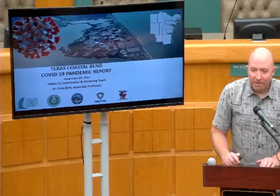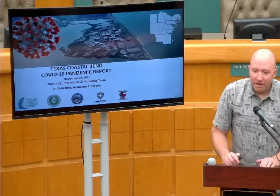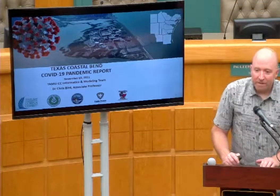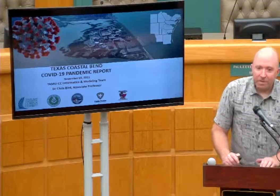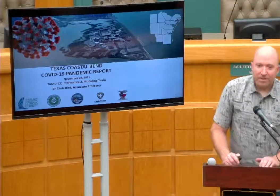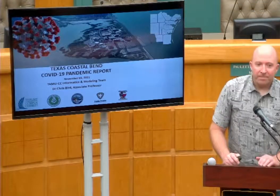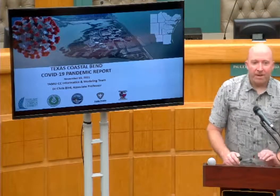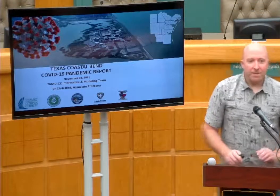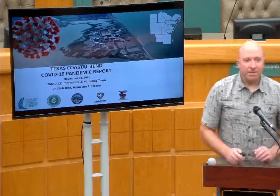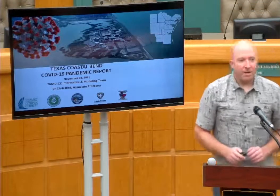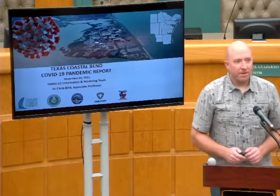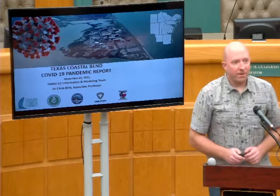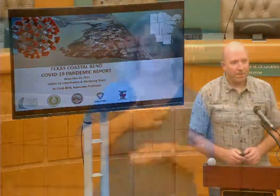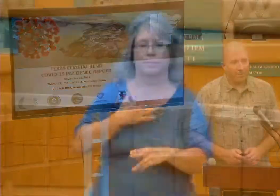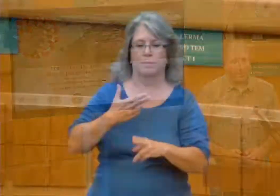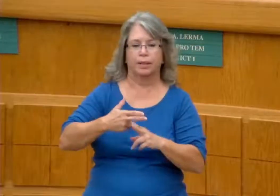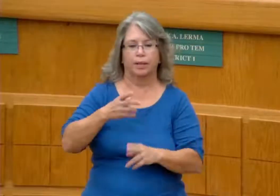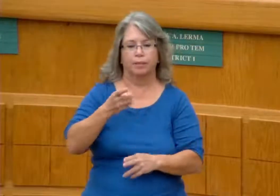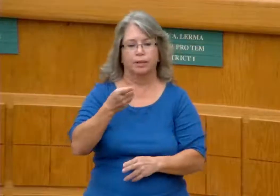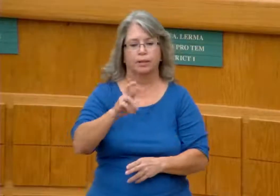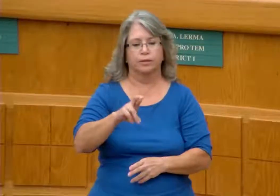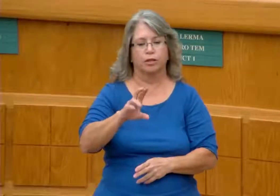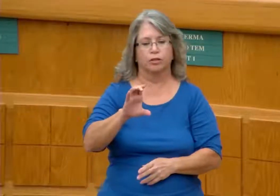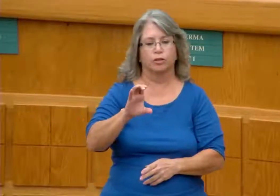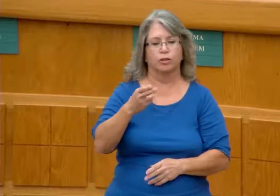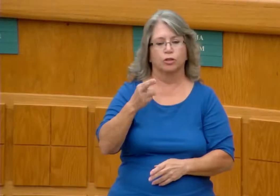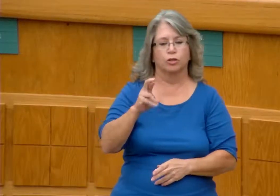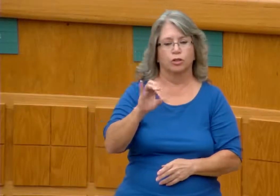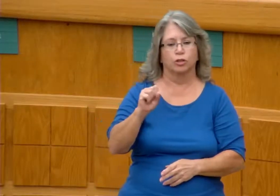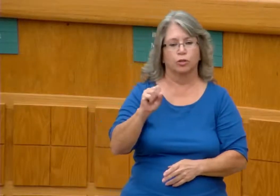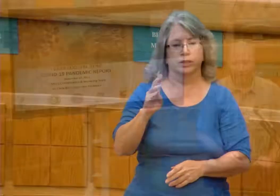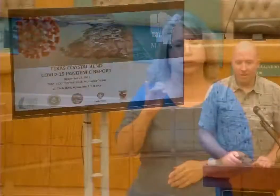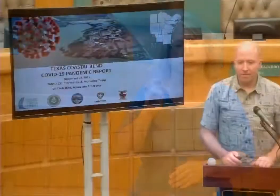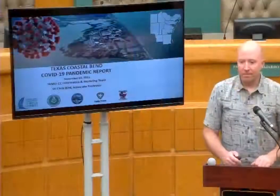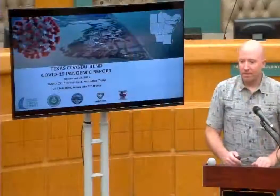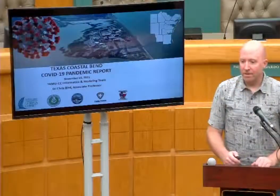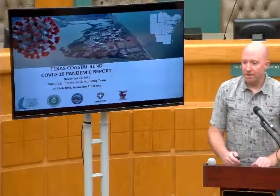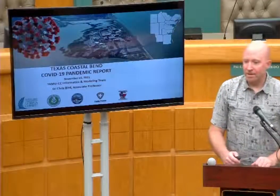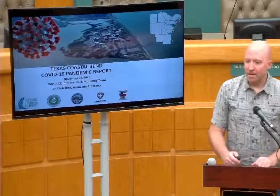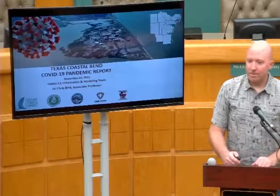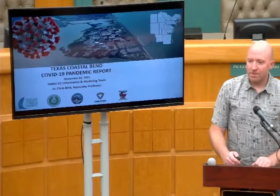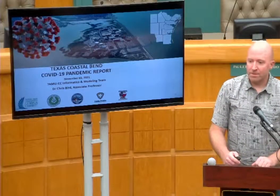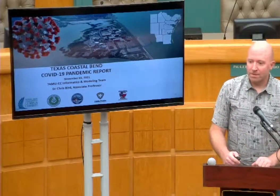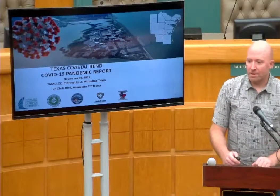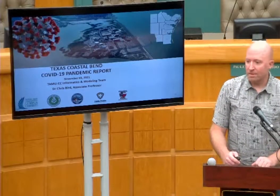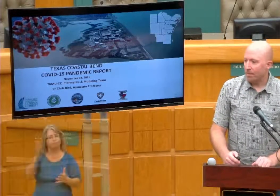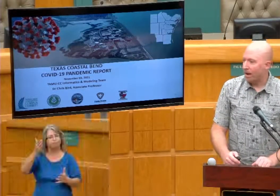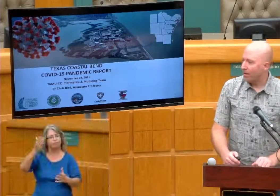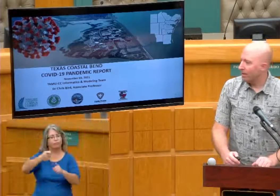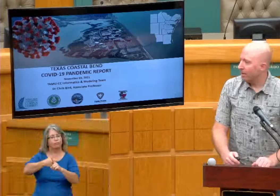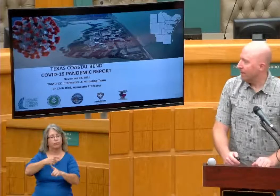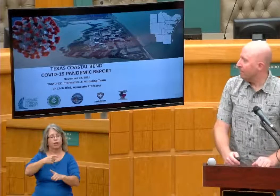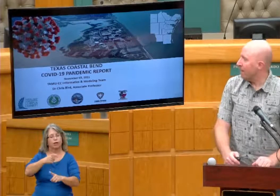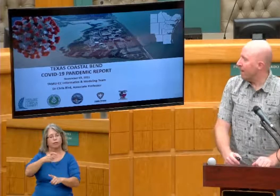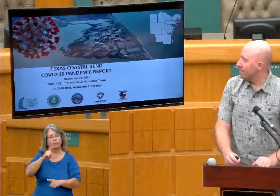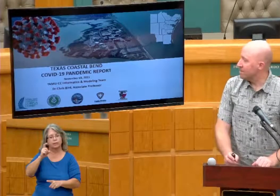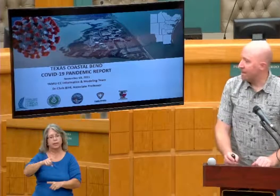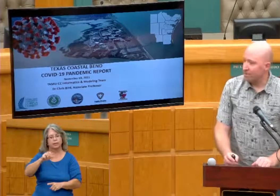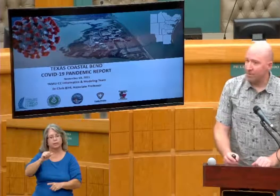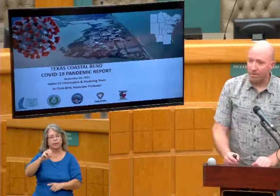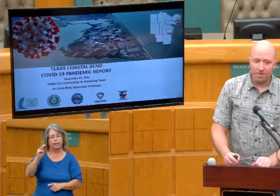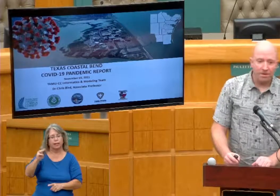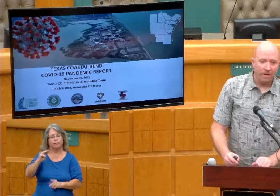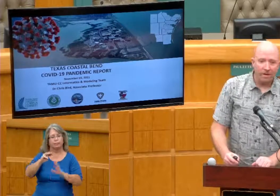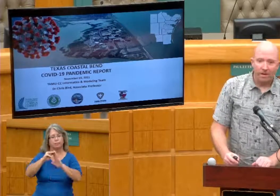Good evening, everybody. My name is Dr. Chris Bird. I'm here to speak to you on behalf of the TAMU-CC Modeling and Informatics